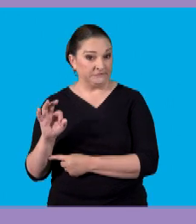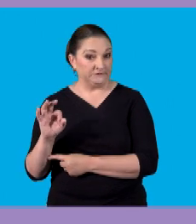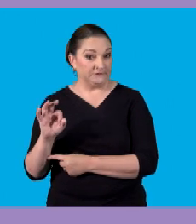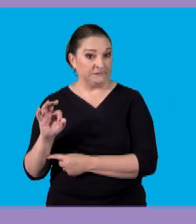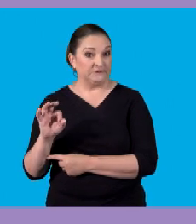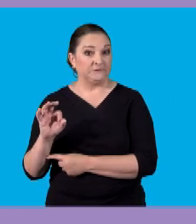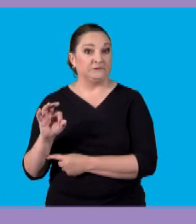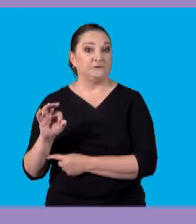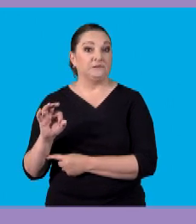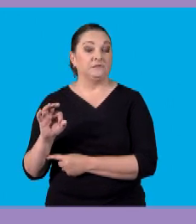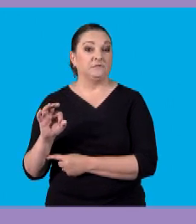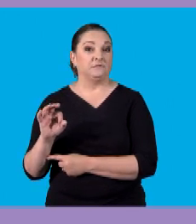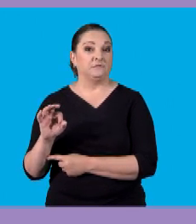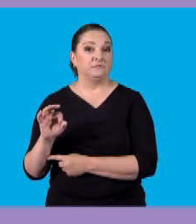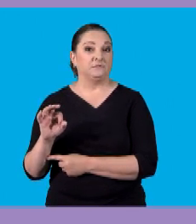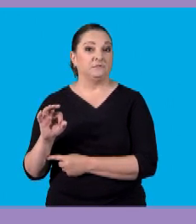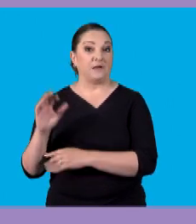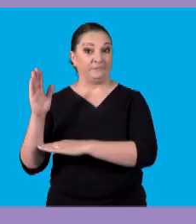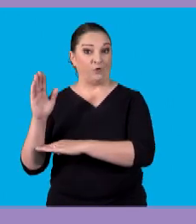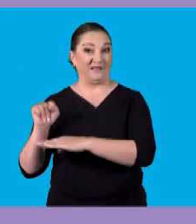124 degrees for